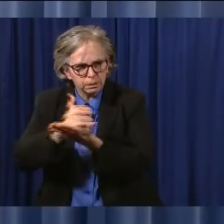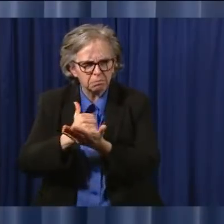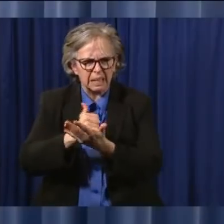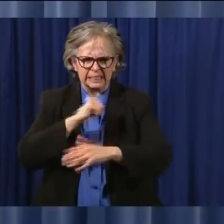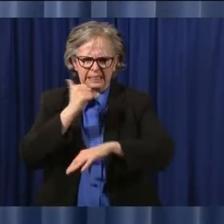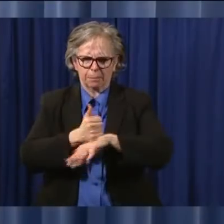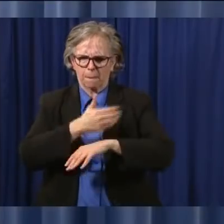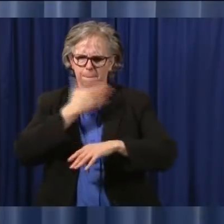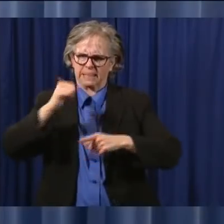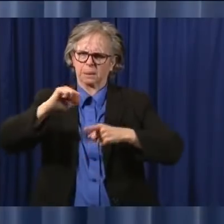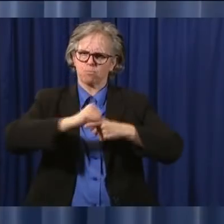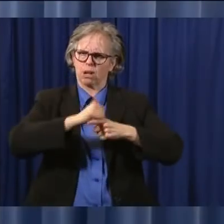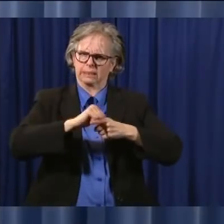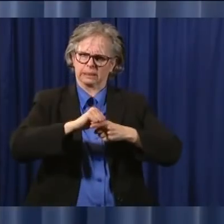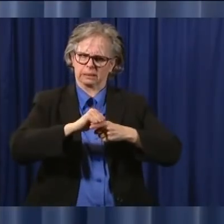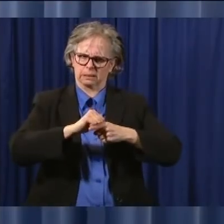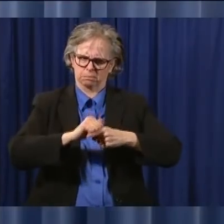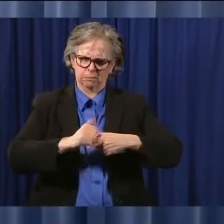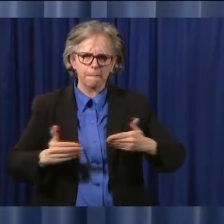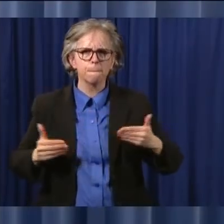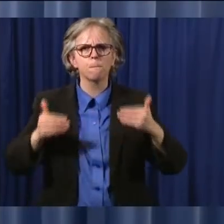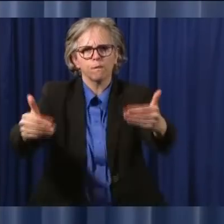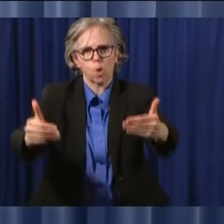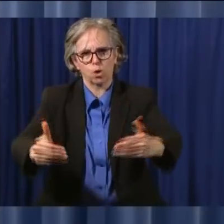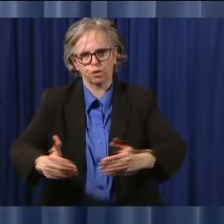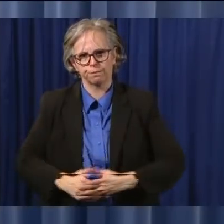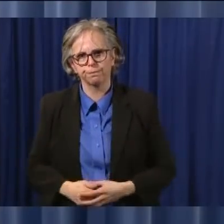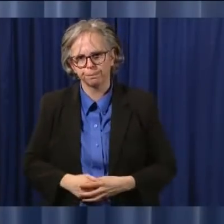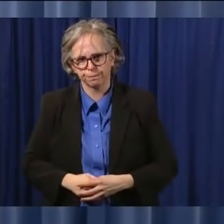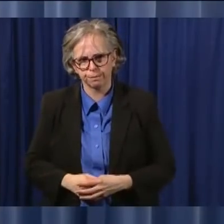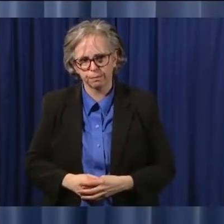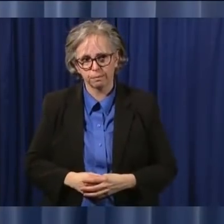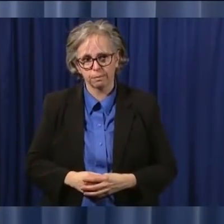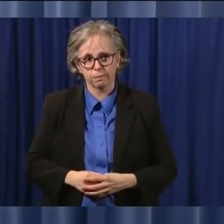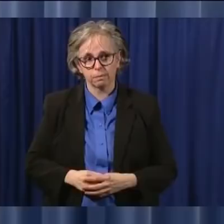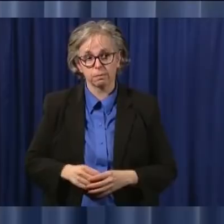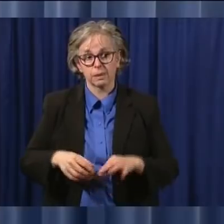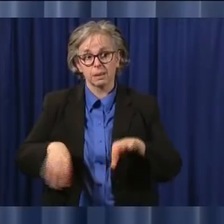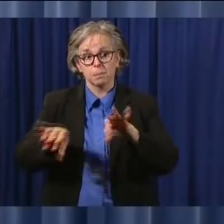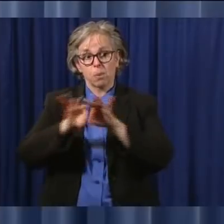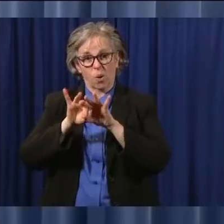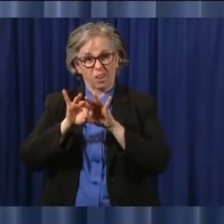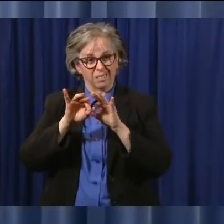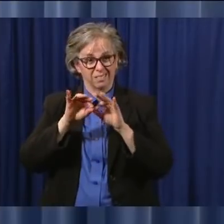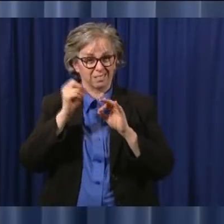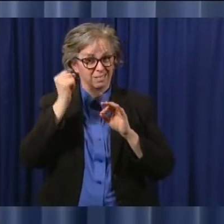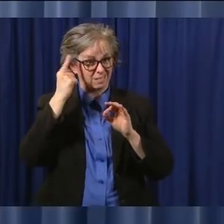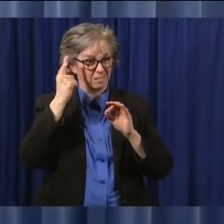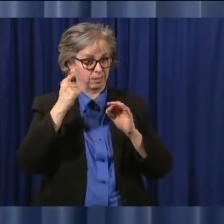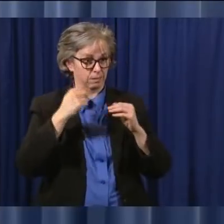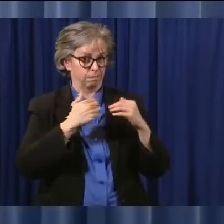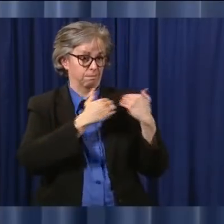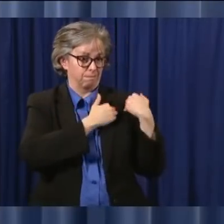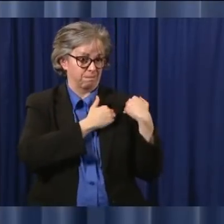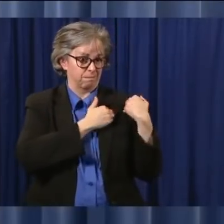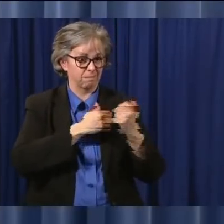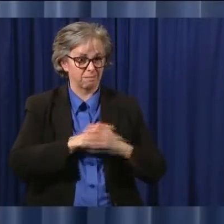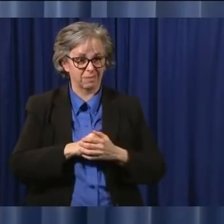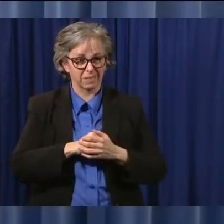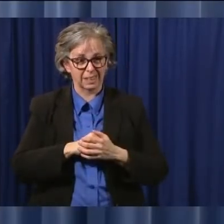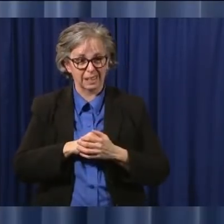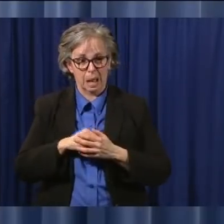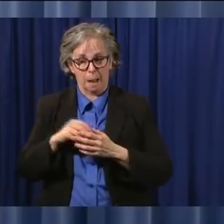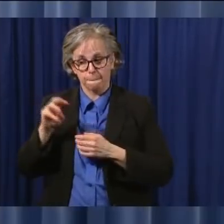forward. Further, a key function will be to help ensure the implementation of the Minority Strike Force's short-term and